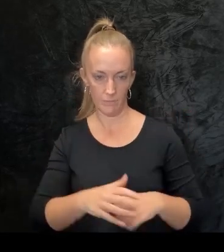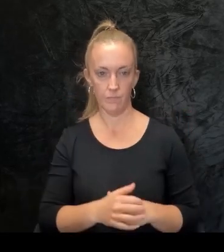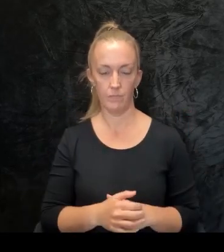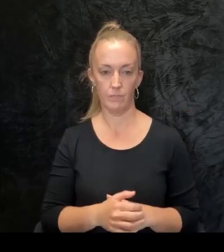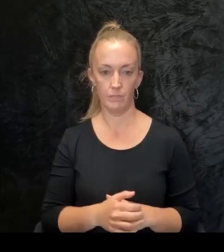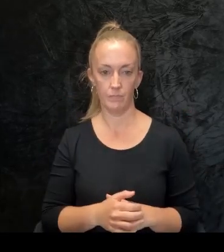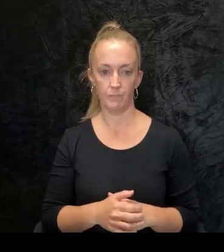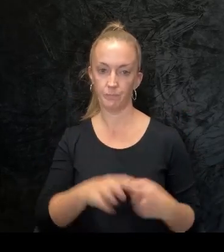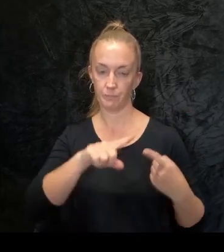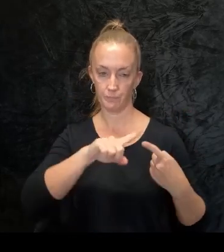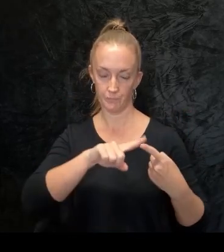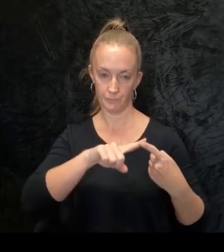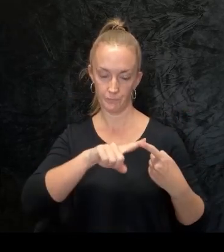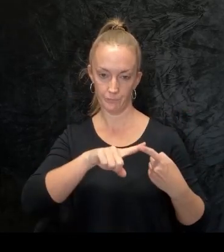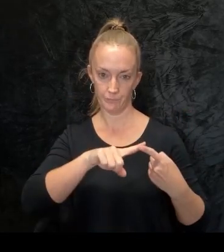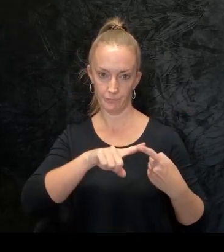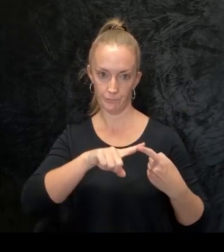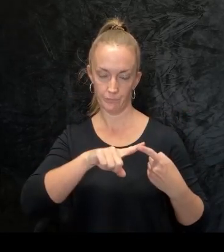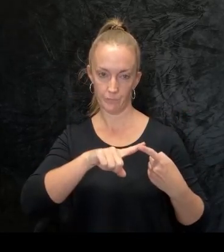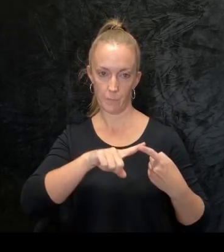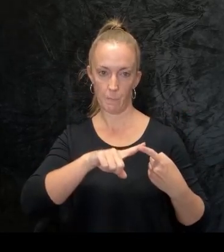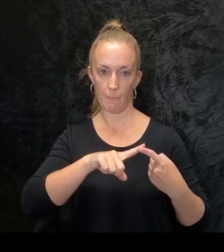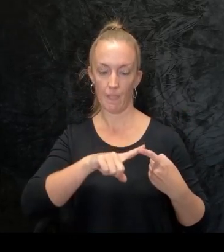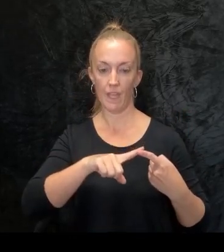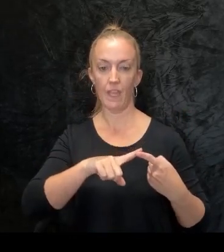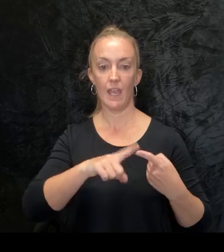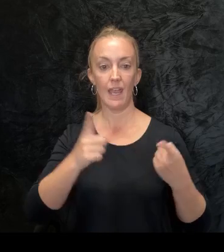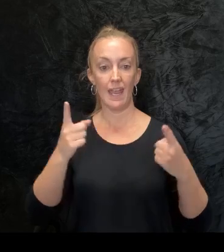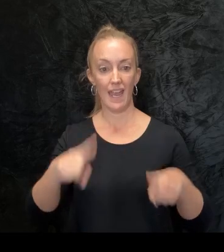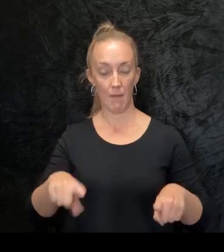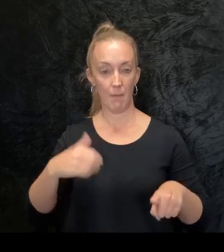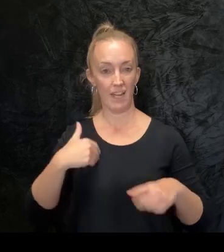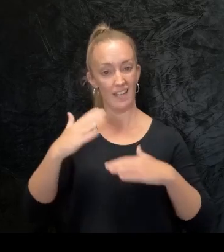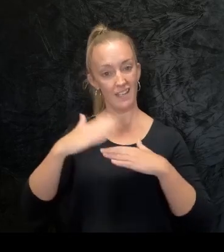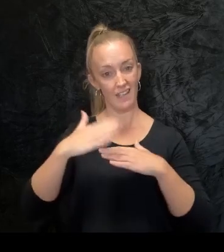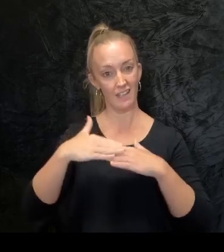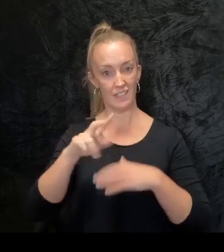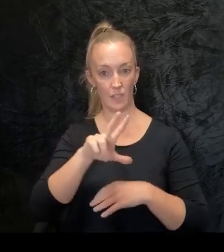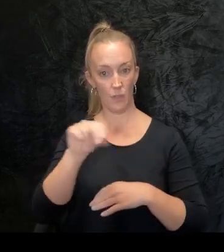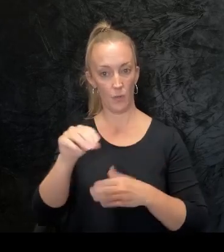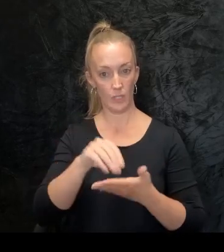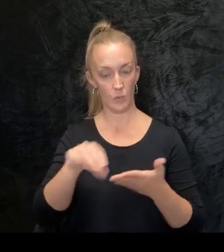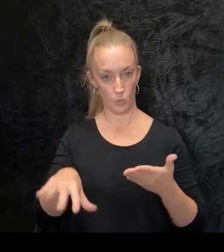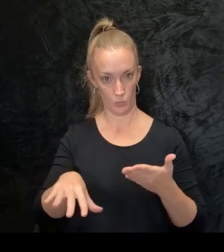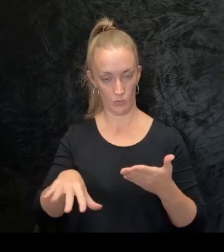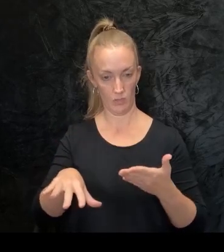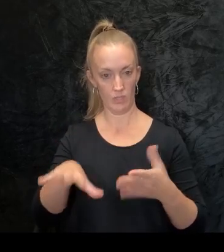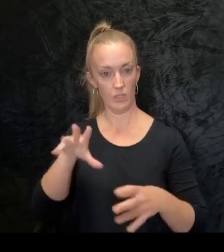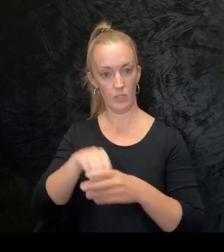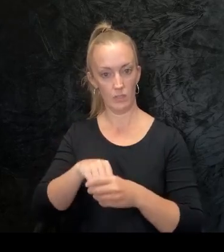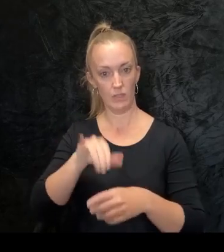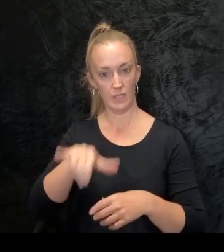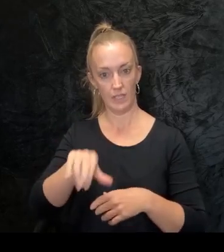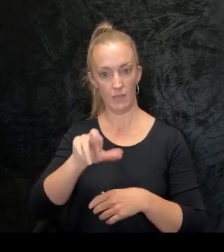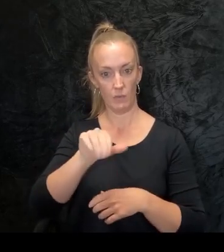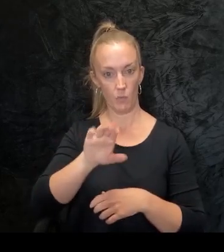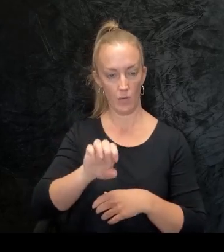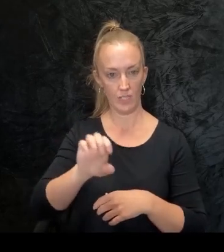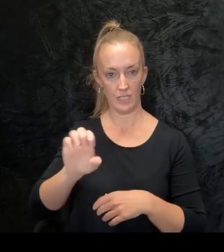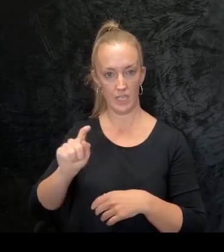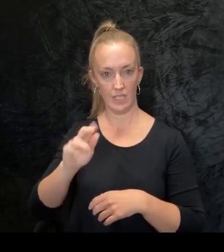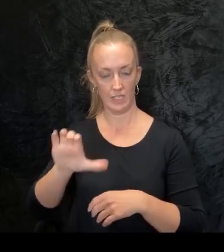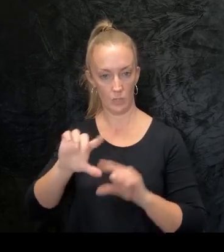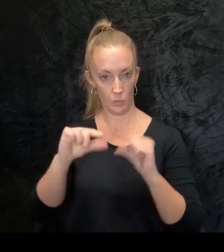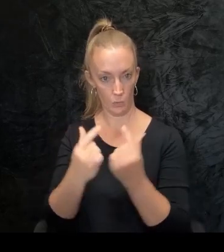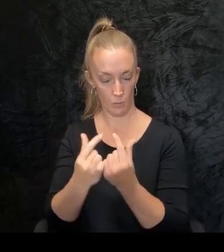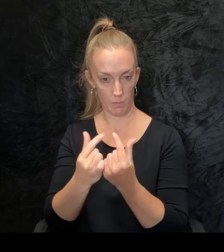1. There were at least 30 students in the racial and ethnic group examined